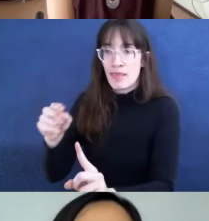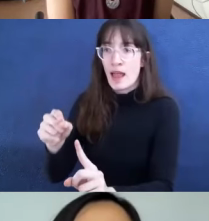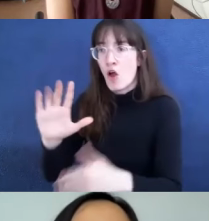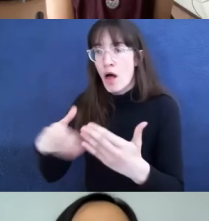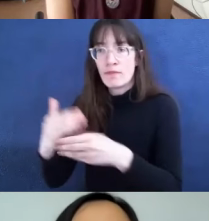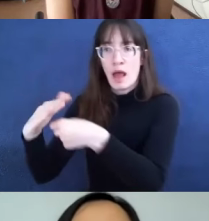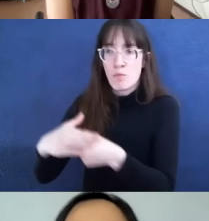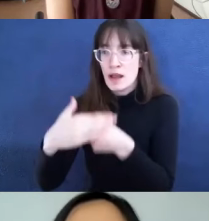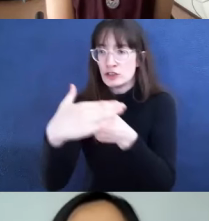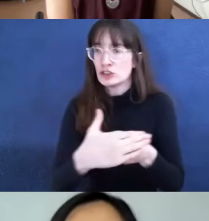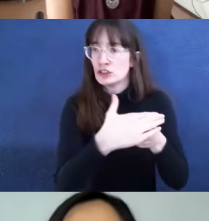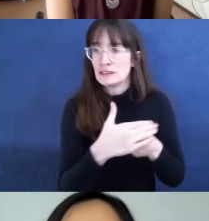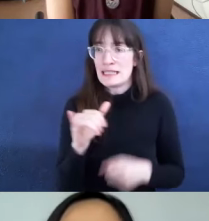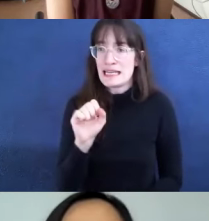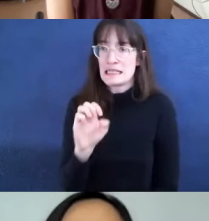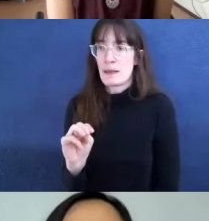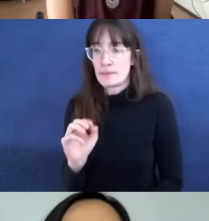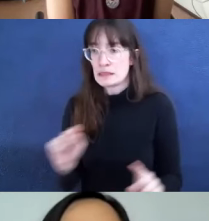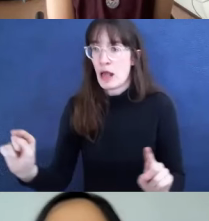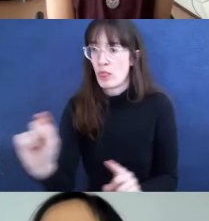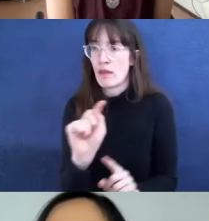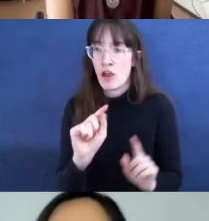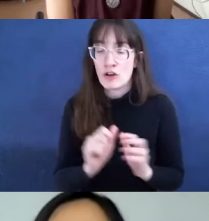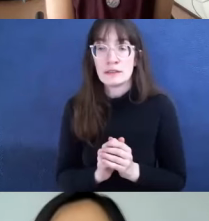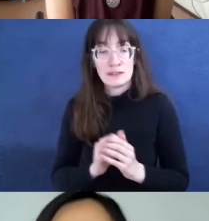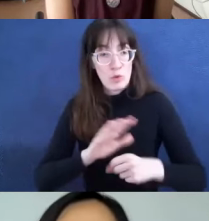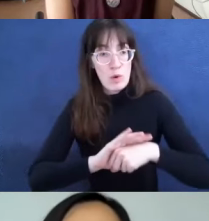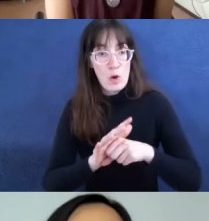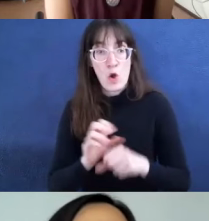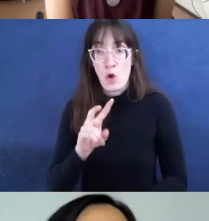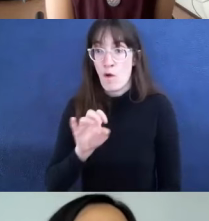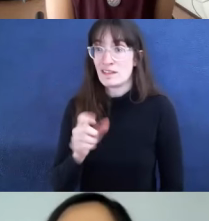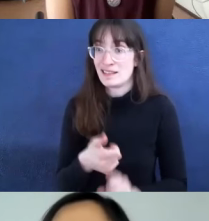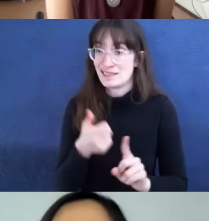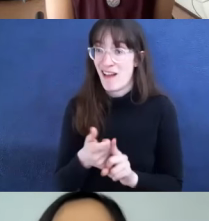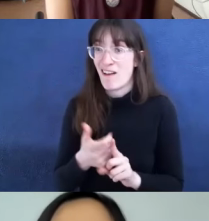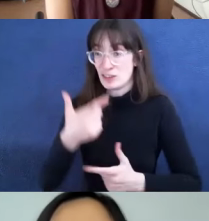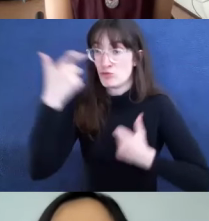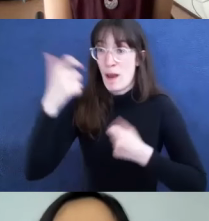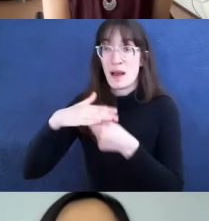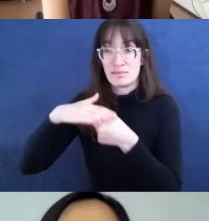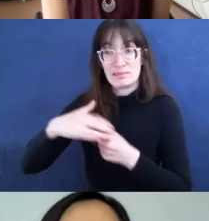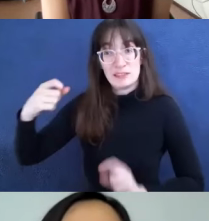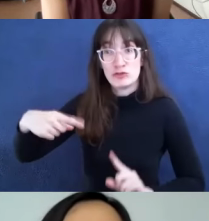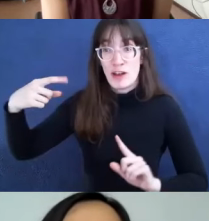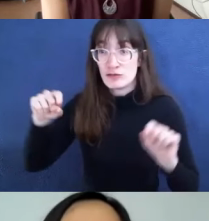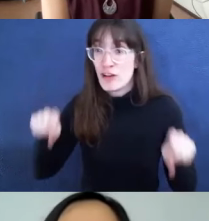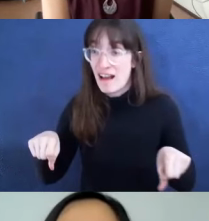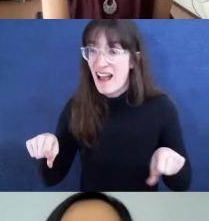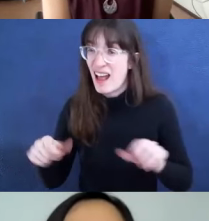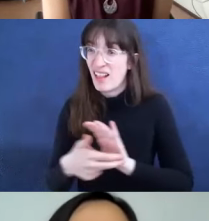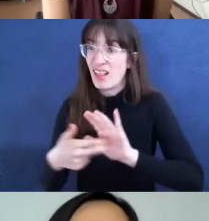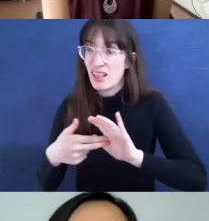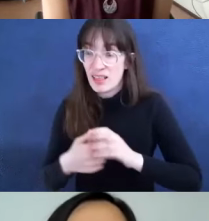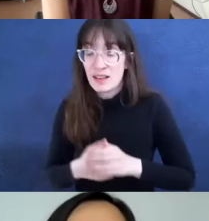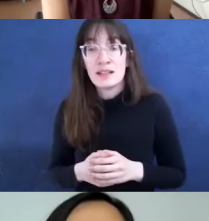exist, seeing COVID as a traumatic stressor. And there have just been so many other things that are going on in terms